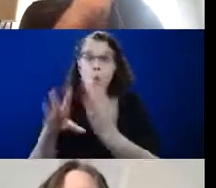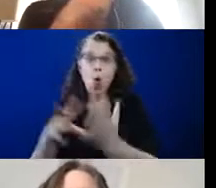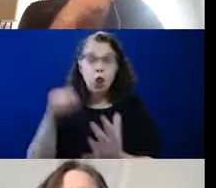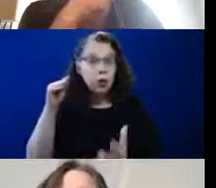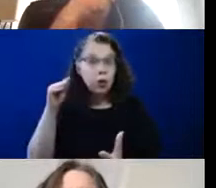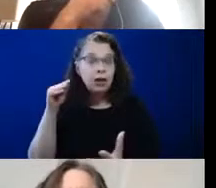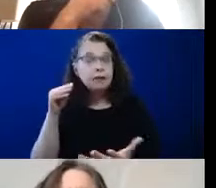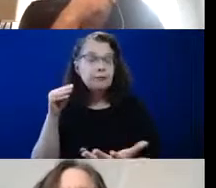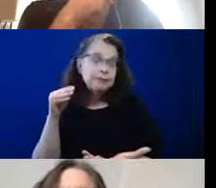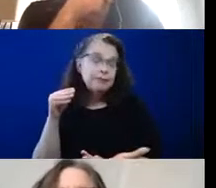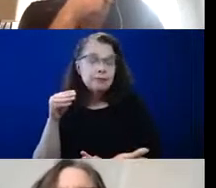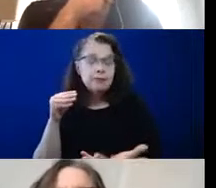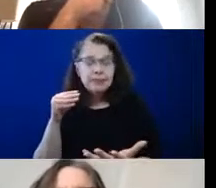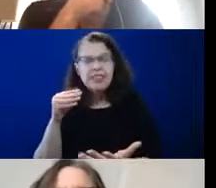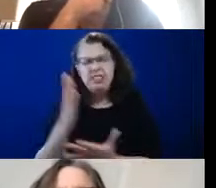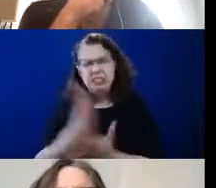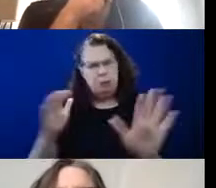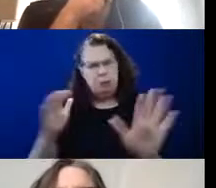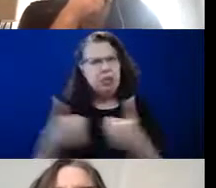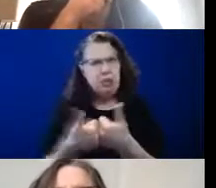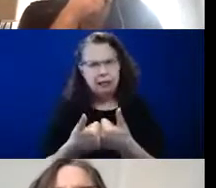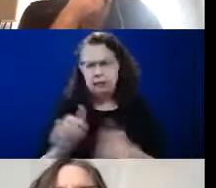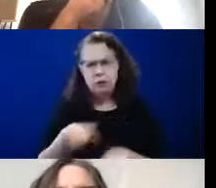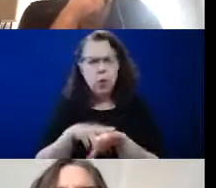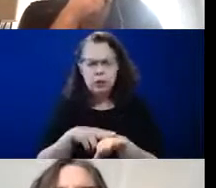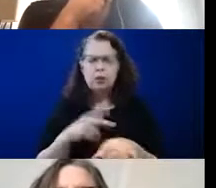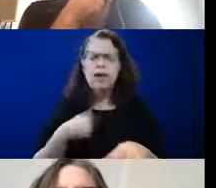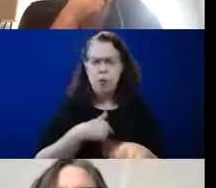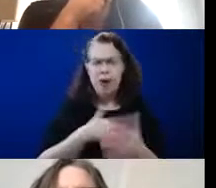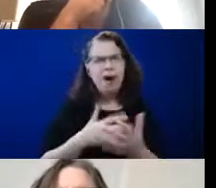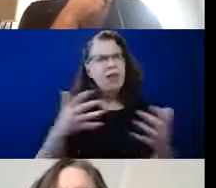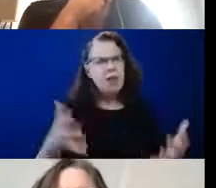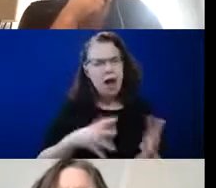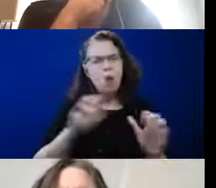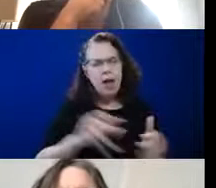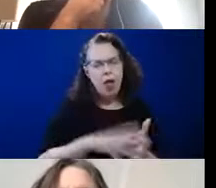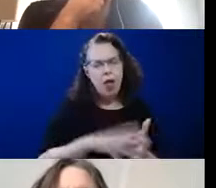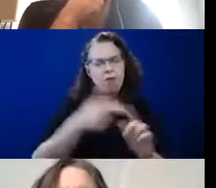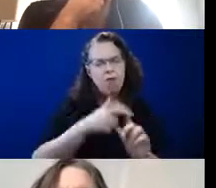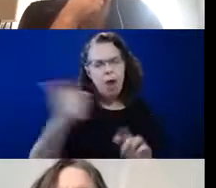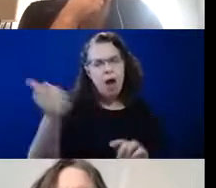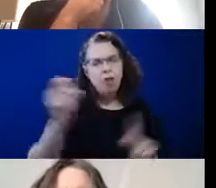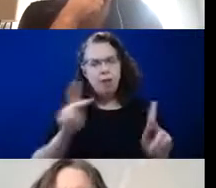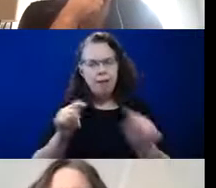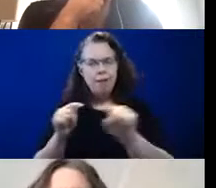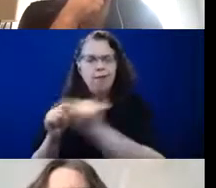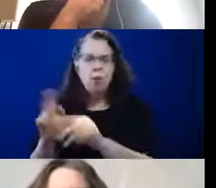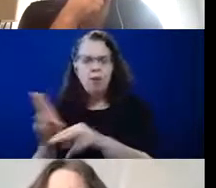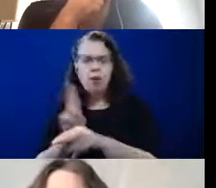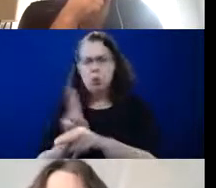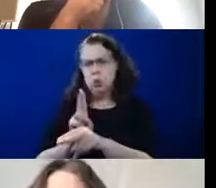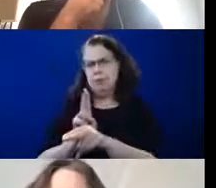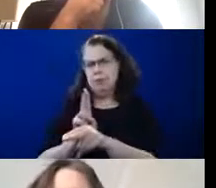learning kind of presents challenges. Again, we have a lot to learn from others who've been